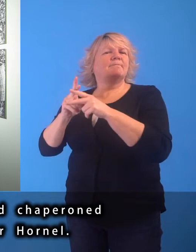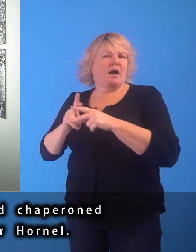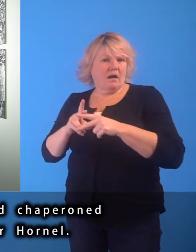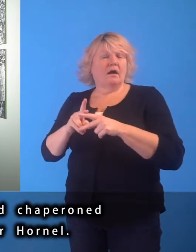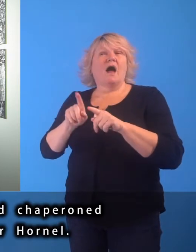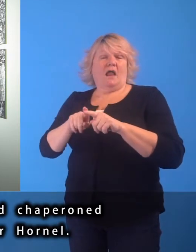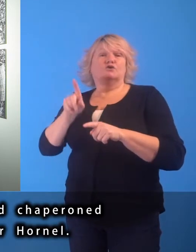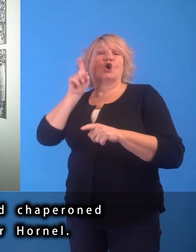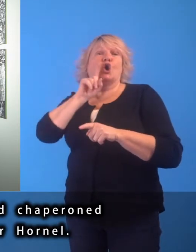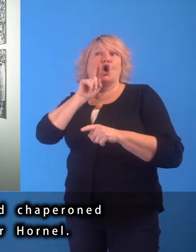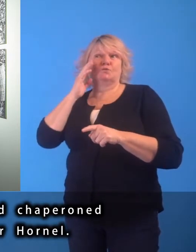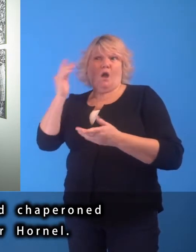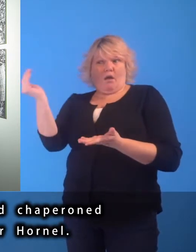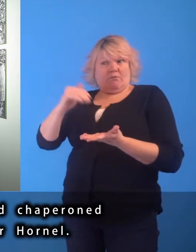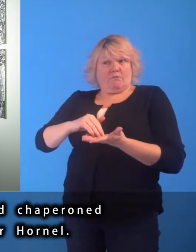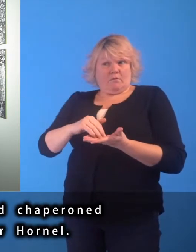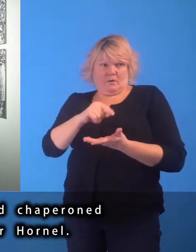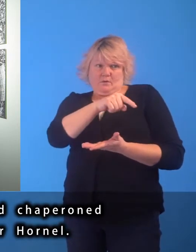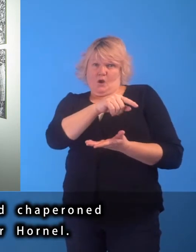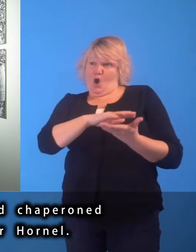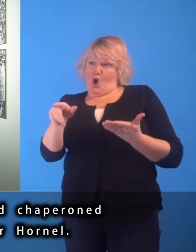chaperoned girls when they modelled for Hornel.